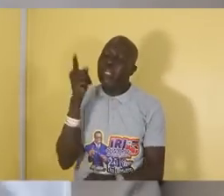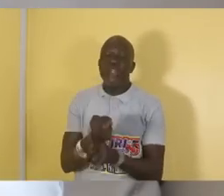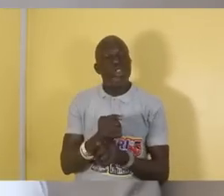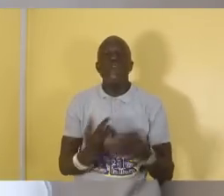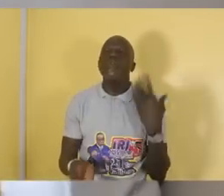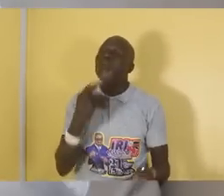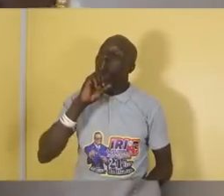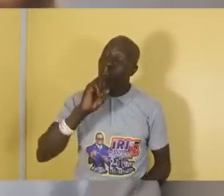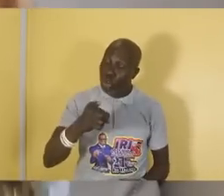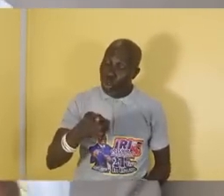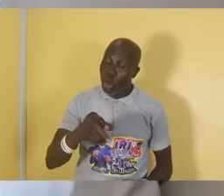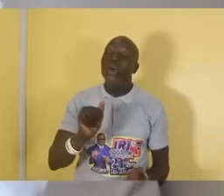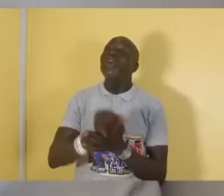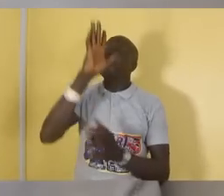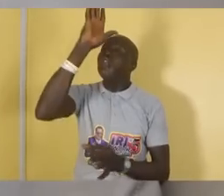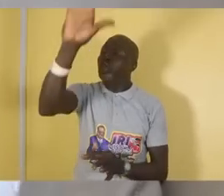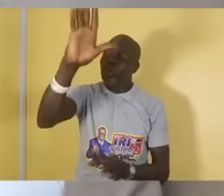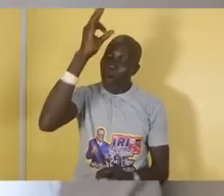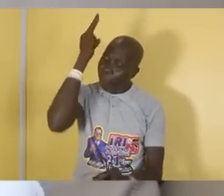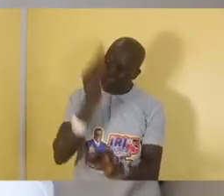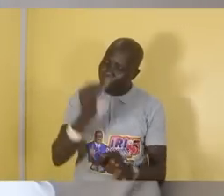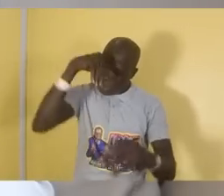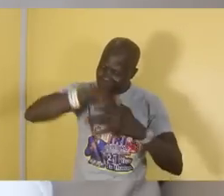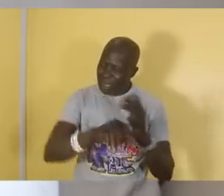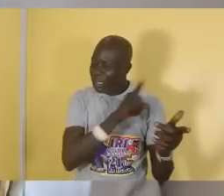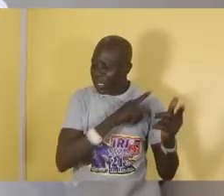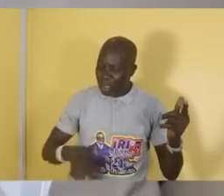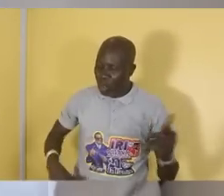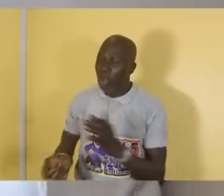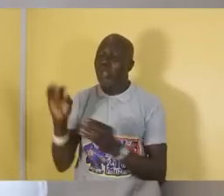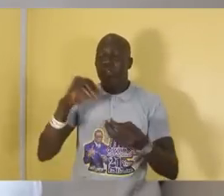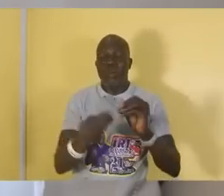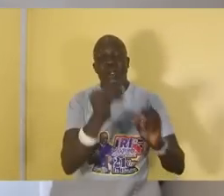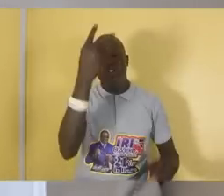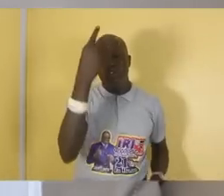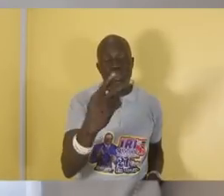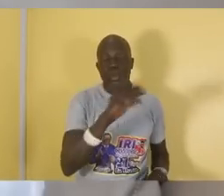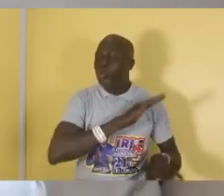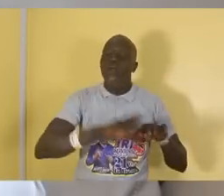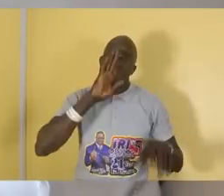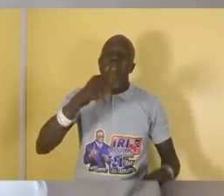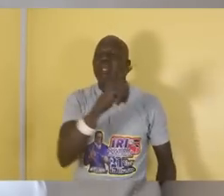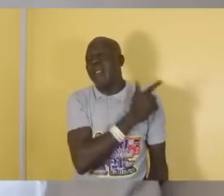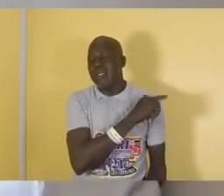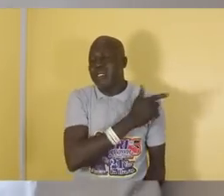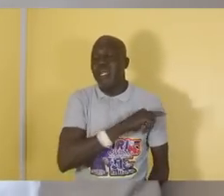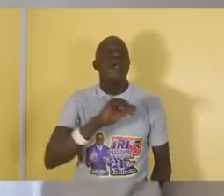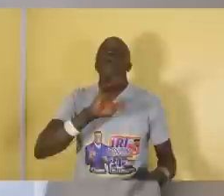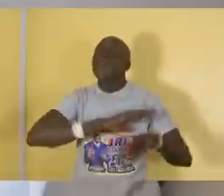that you should read that your faith lies on God. Number two, EKG. Don't be